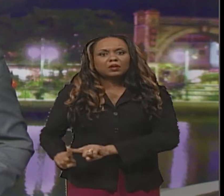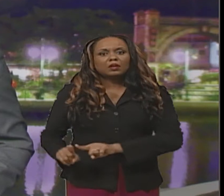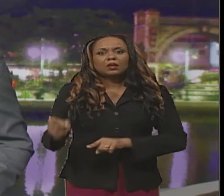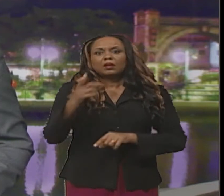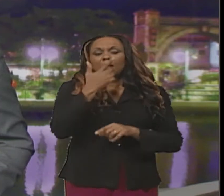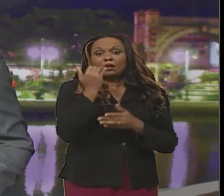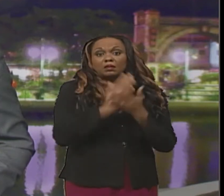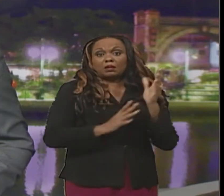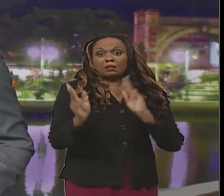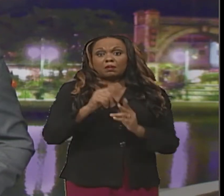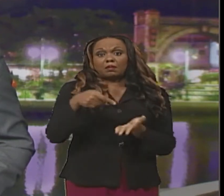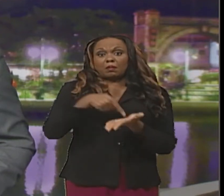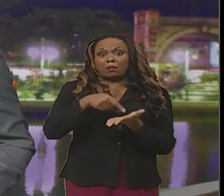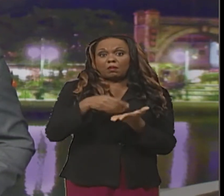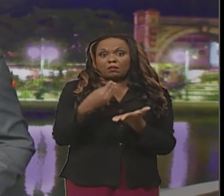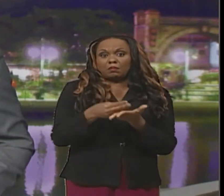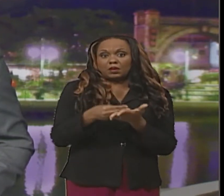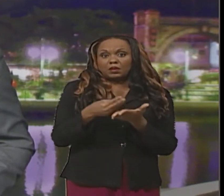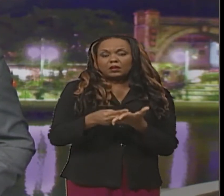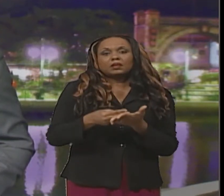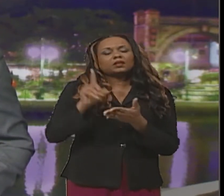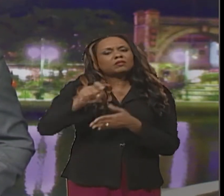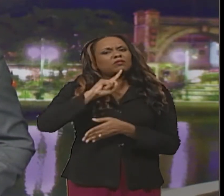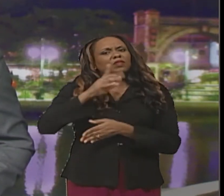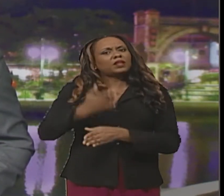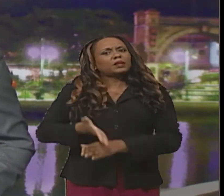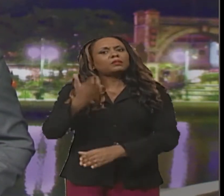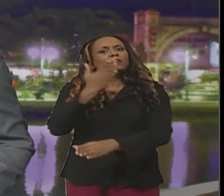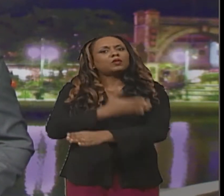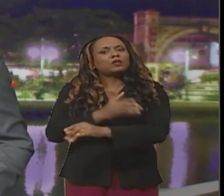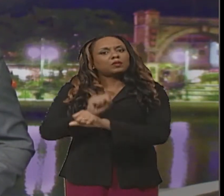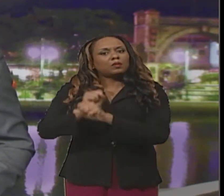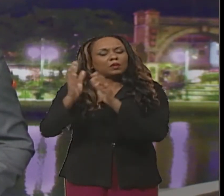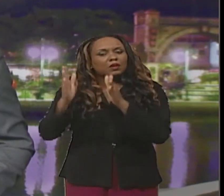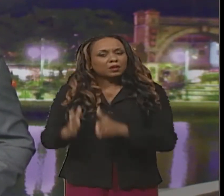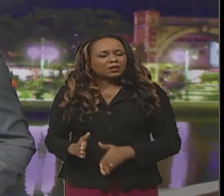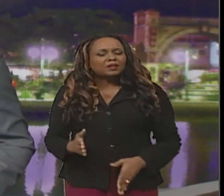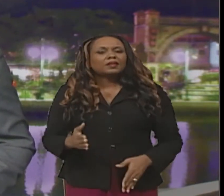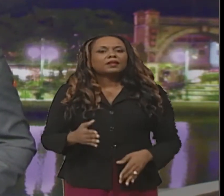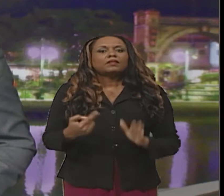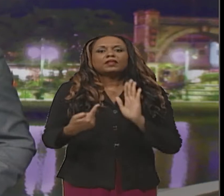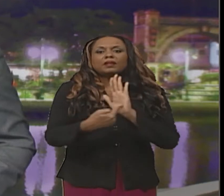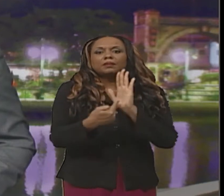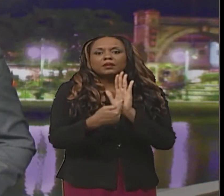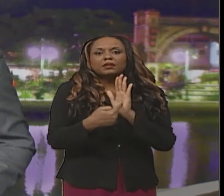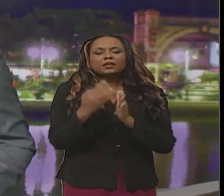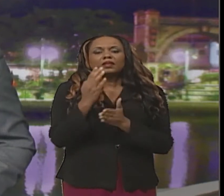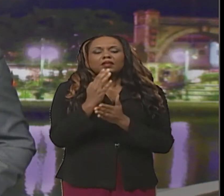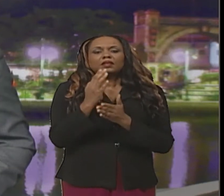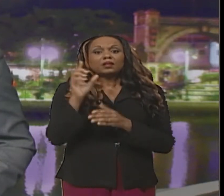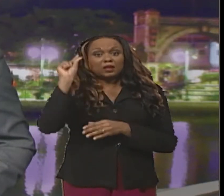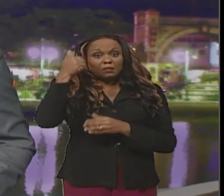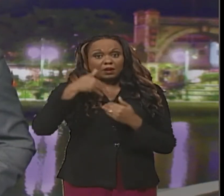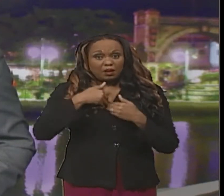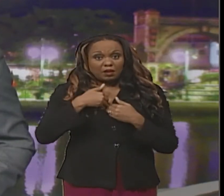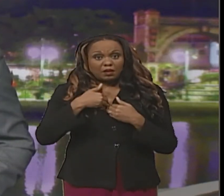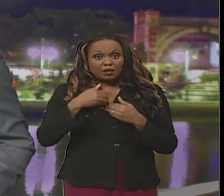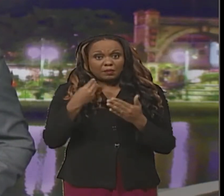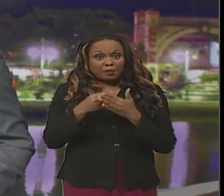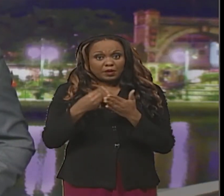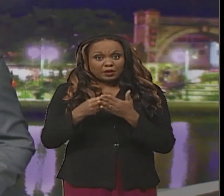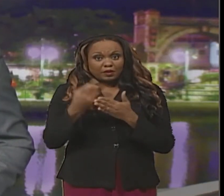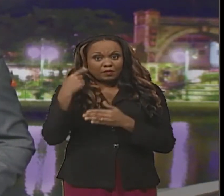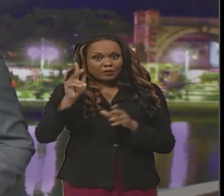should improve the cash flows of workers and people who are owed tax refunds, but any loss of jobs would impact